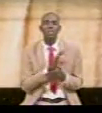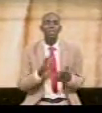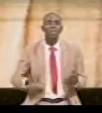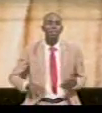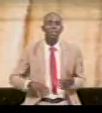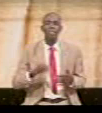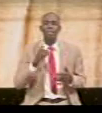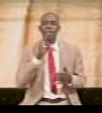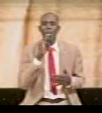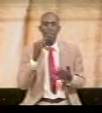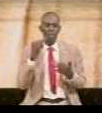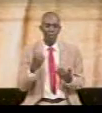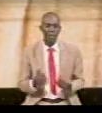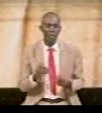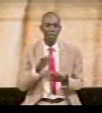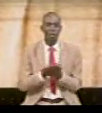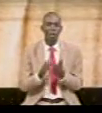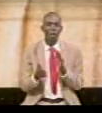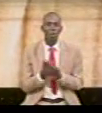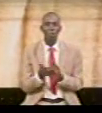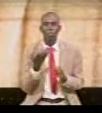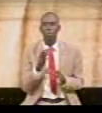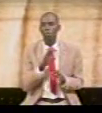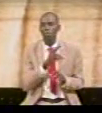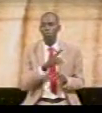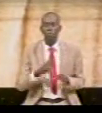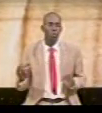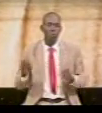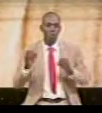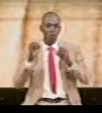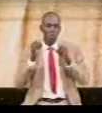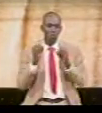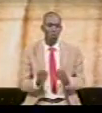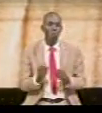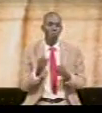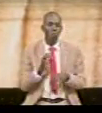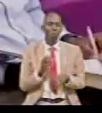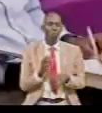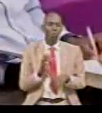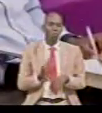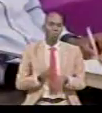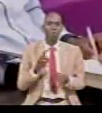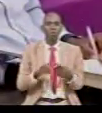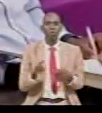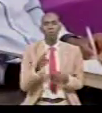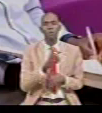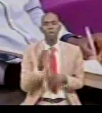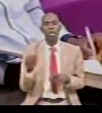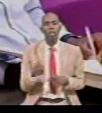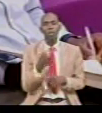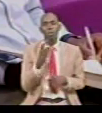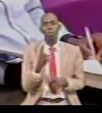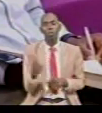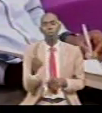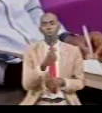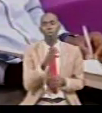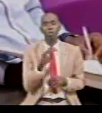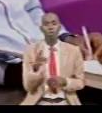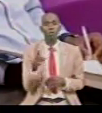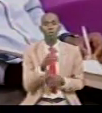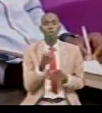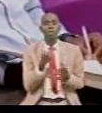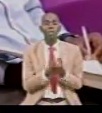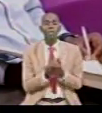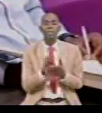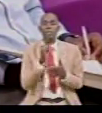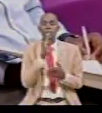become of no effect unto you. Whosoever of you that are